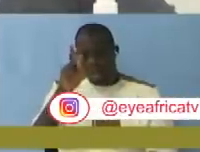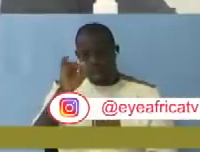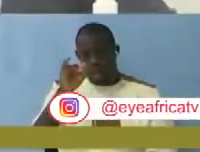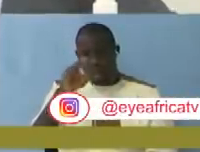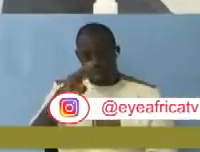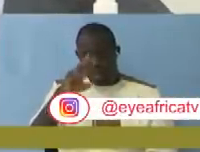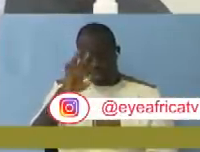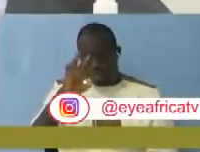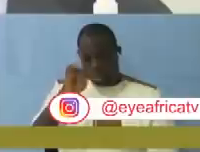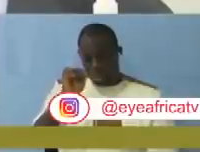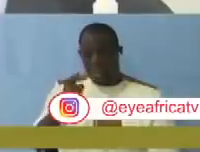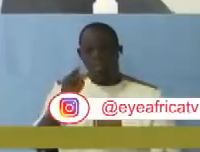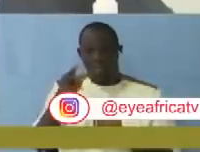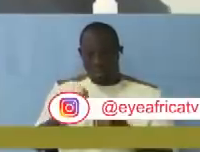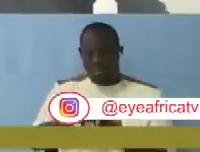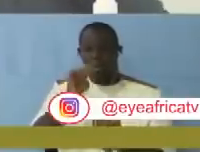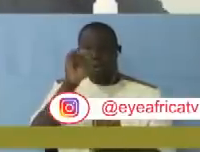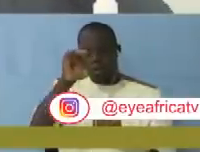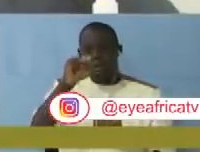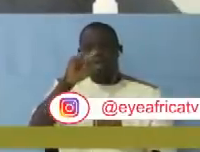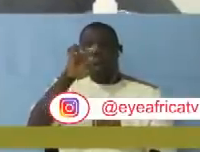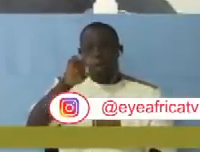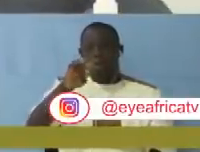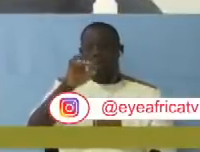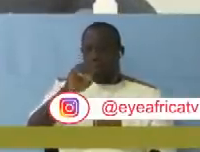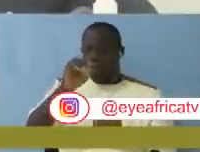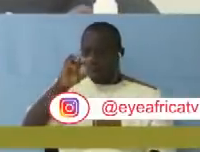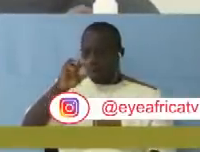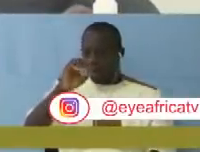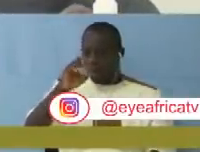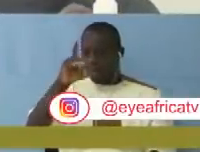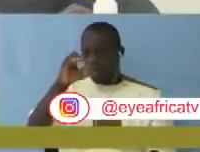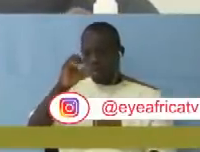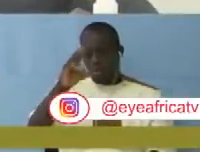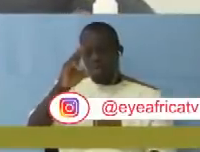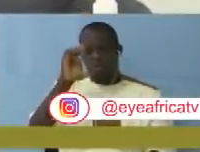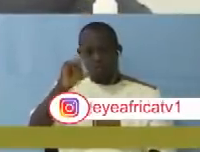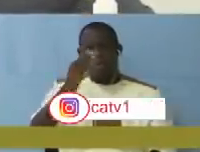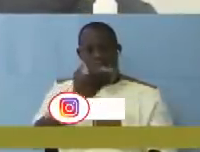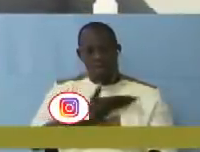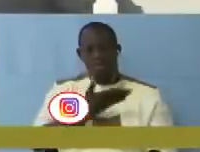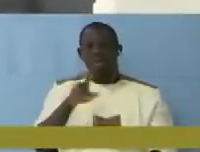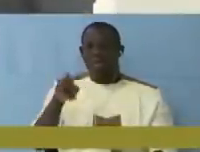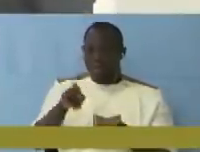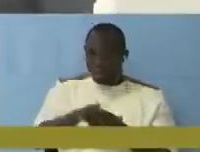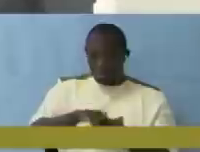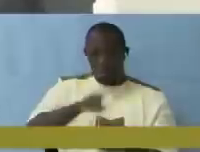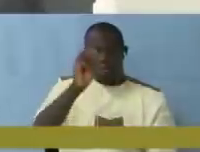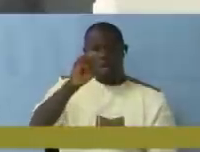He also mentioned Mamadou Pikajalo. He also mentioned Seni Mane.